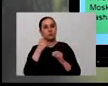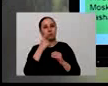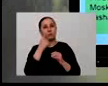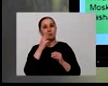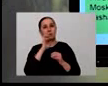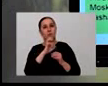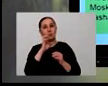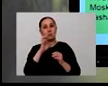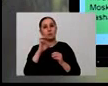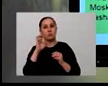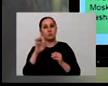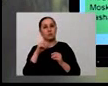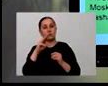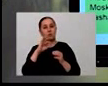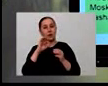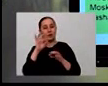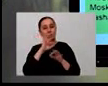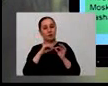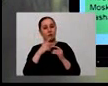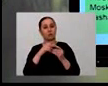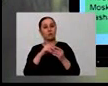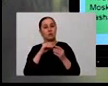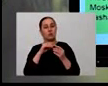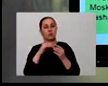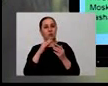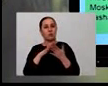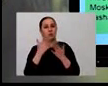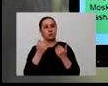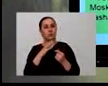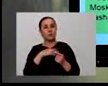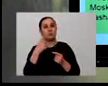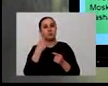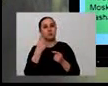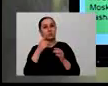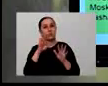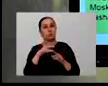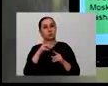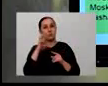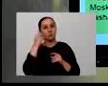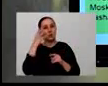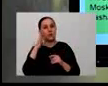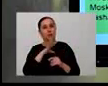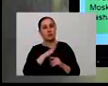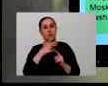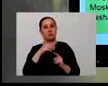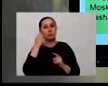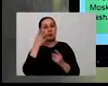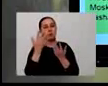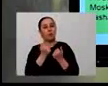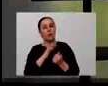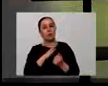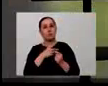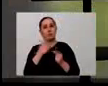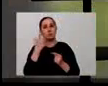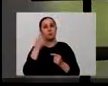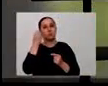BBB texnologiyasini ma'qul deb topdim. Demak, bunda biz birinchi ustunda bilar edim, ikkinchi ustunda bilib oldim, uchinchi